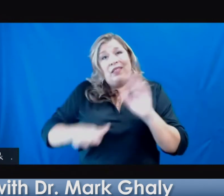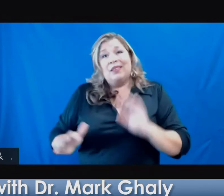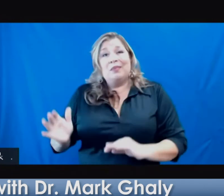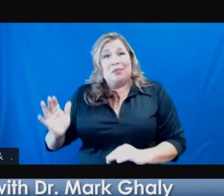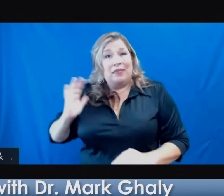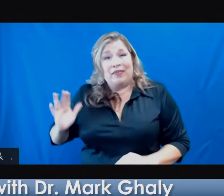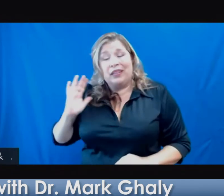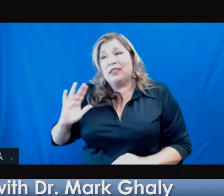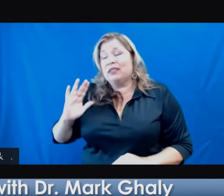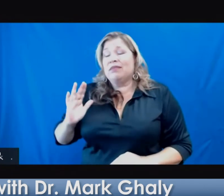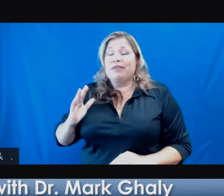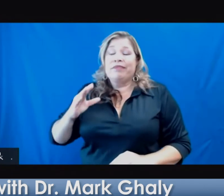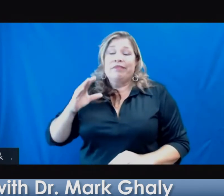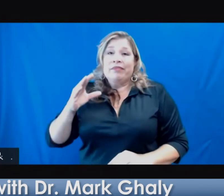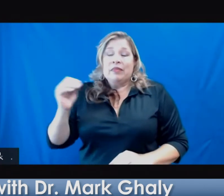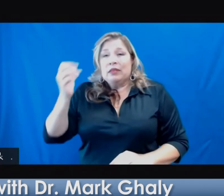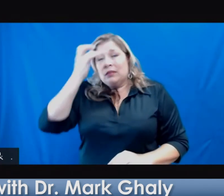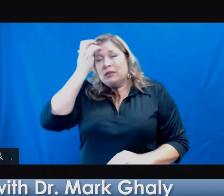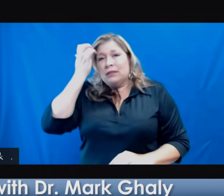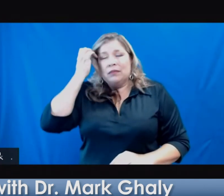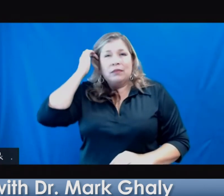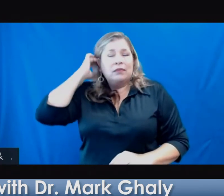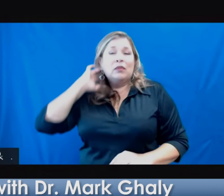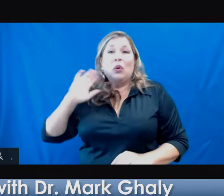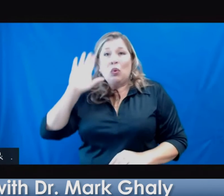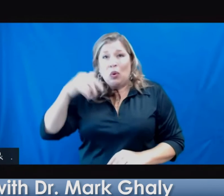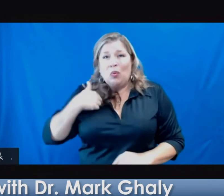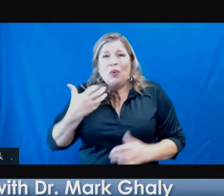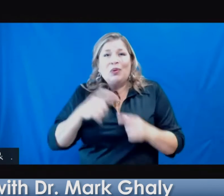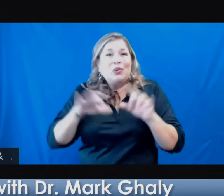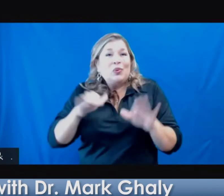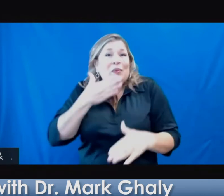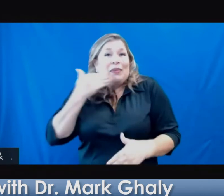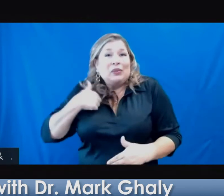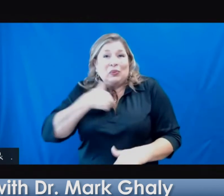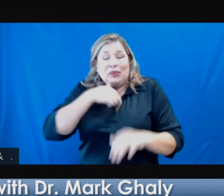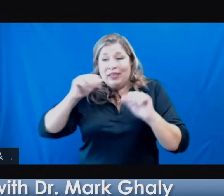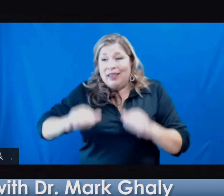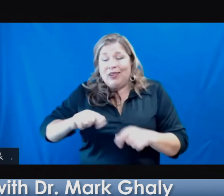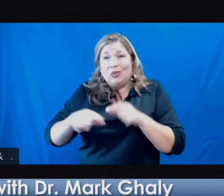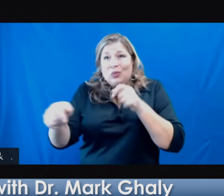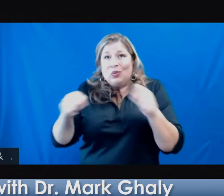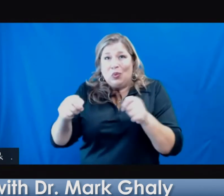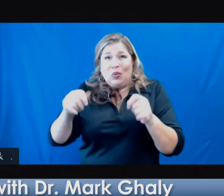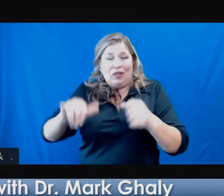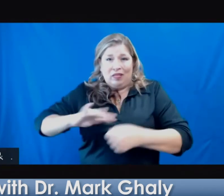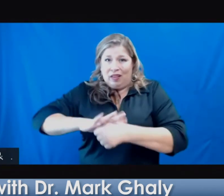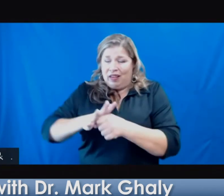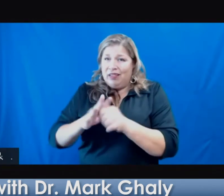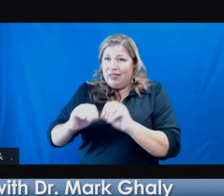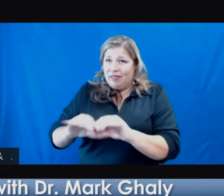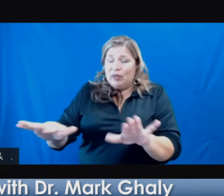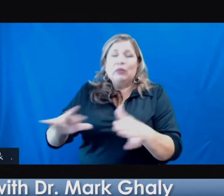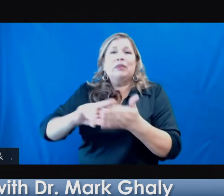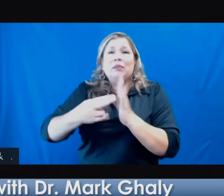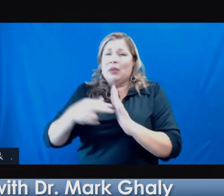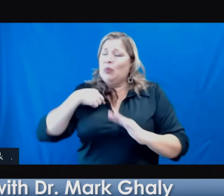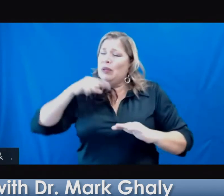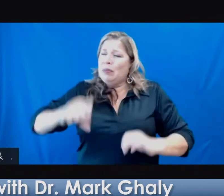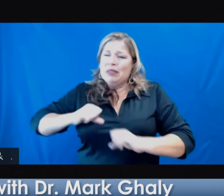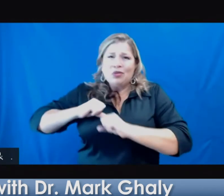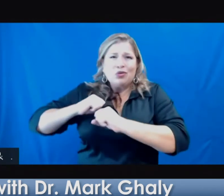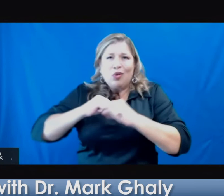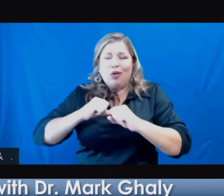And in order for us to have do the best we can with controlling this virus, we're going to have to keep our guard up, make some